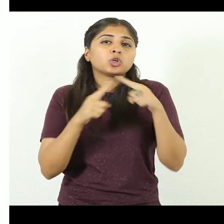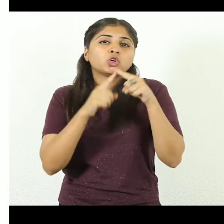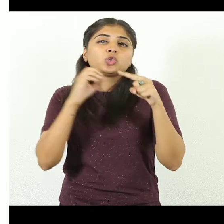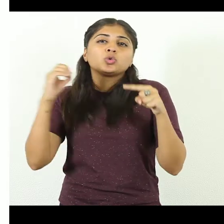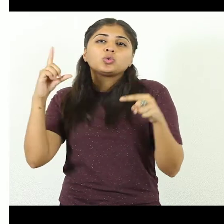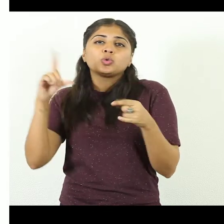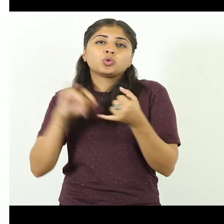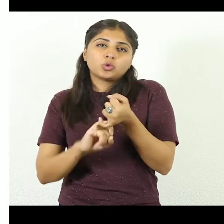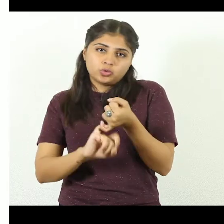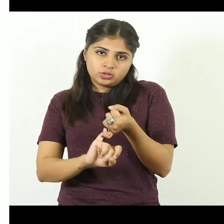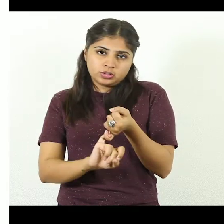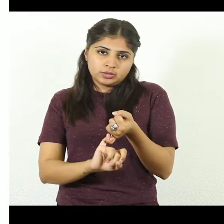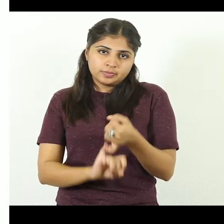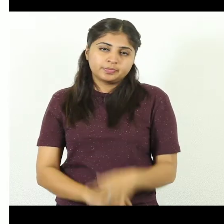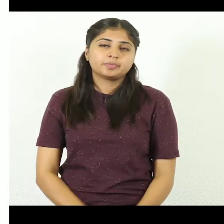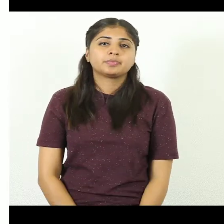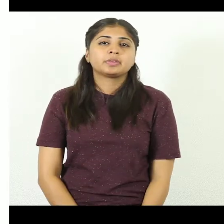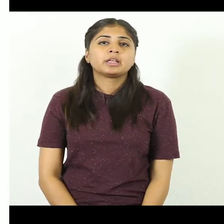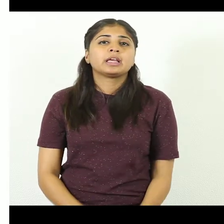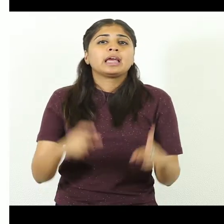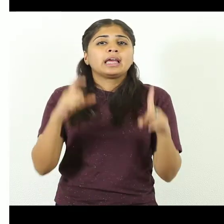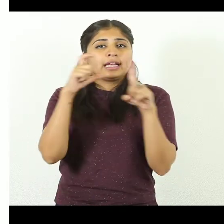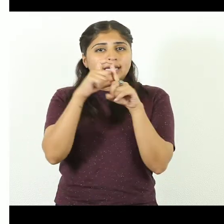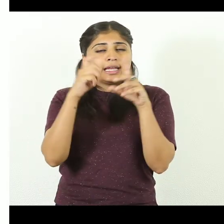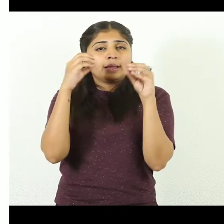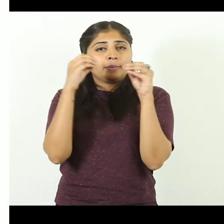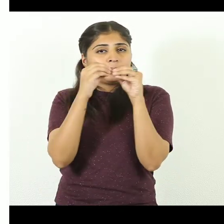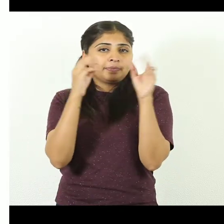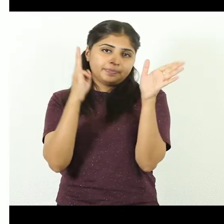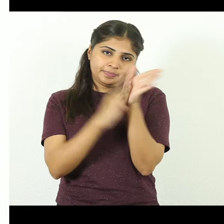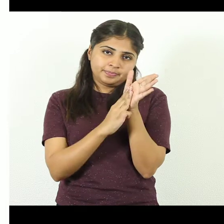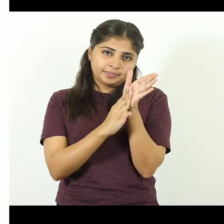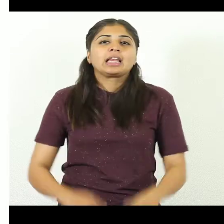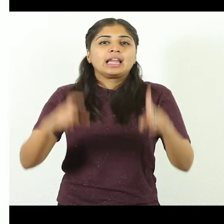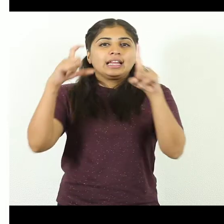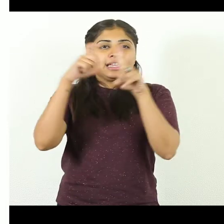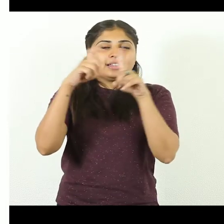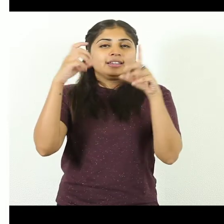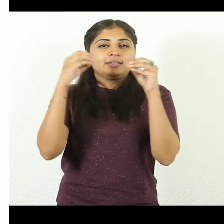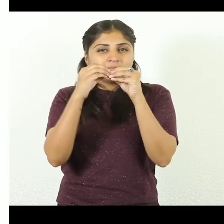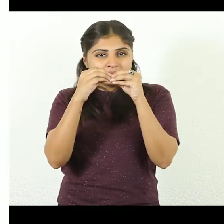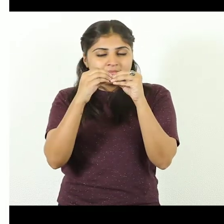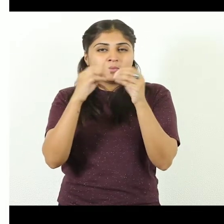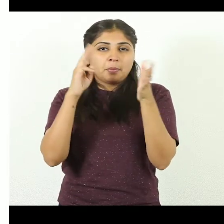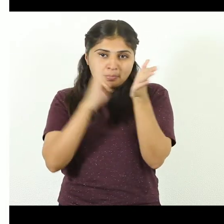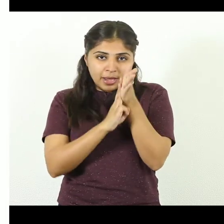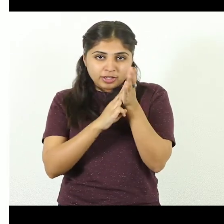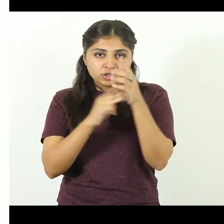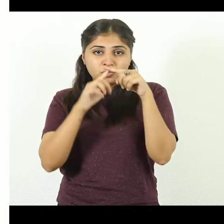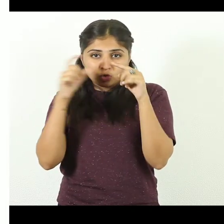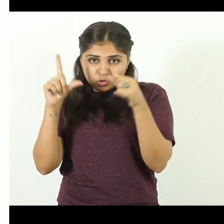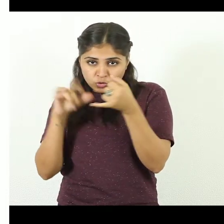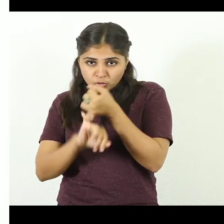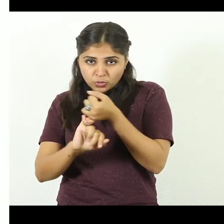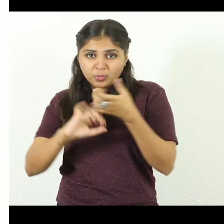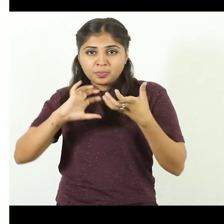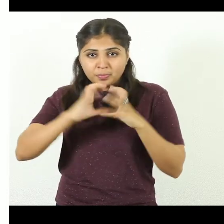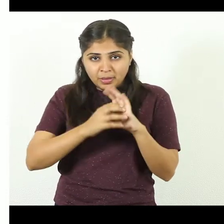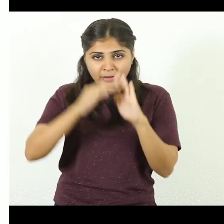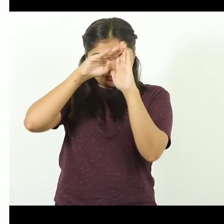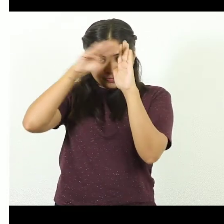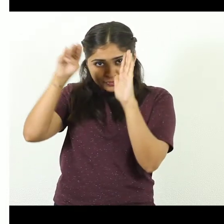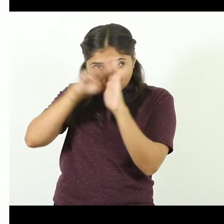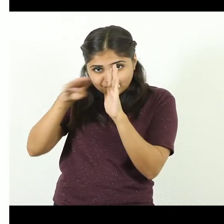DBM tools make tasks related to maintaining rational databases efficient and fast. A